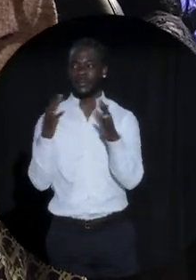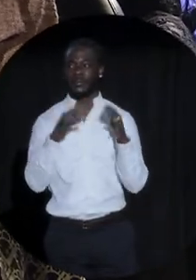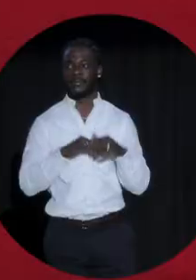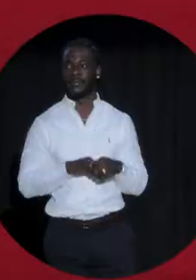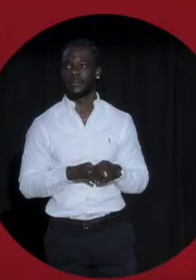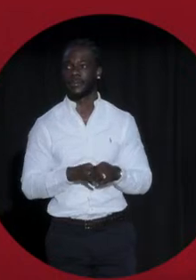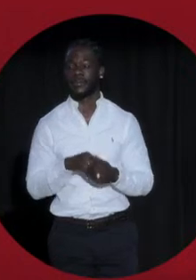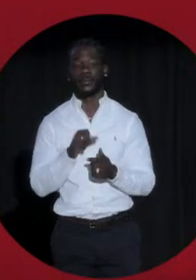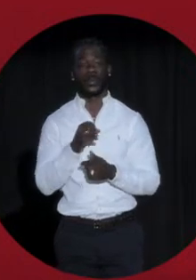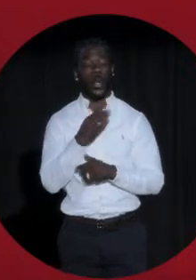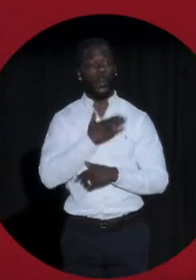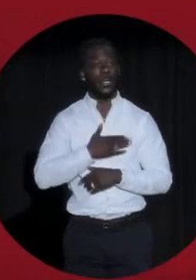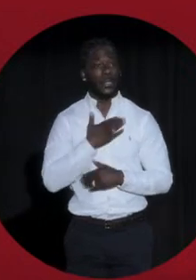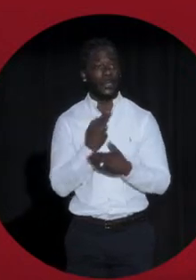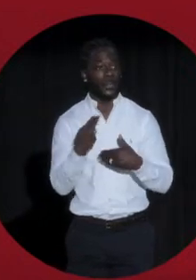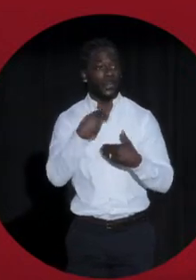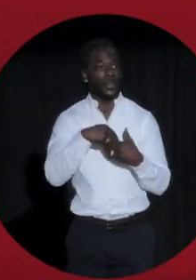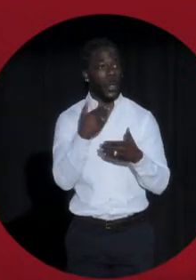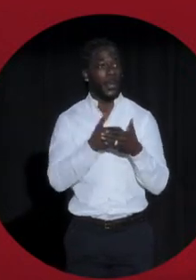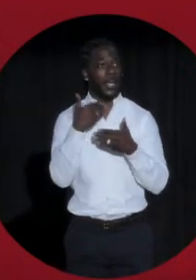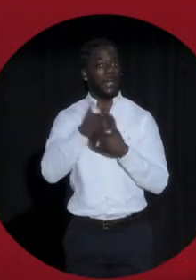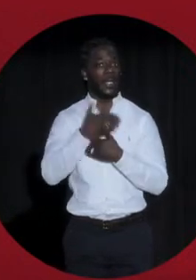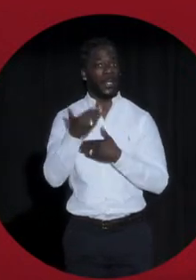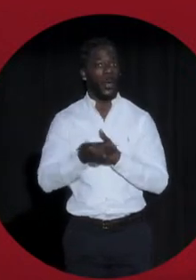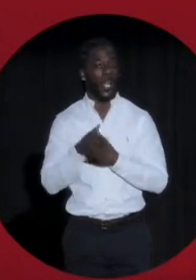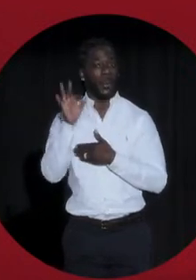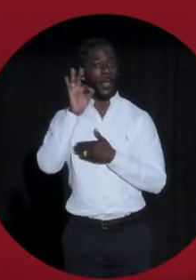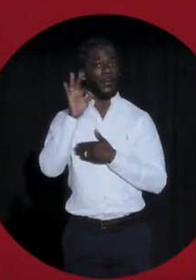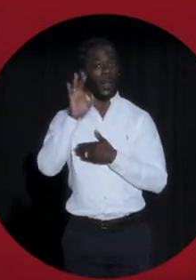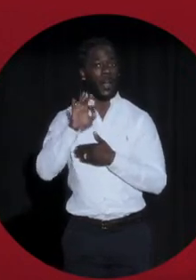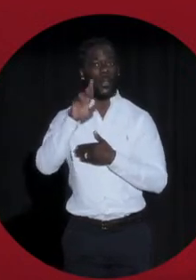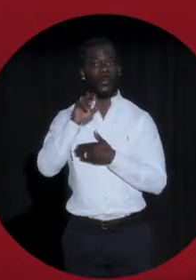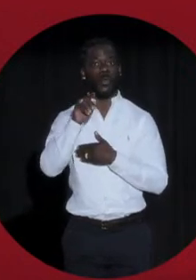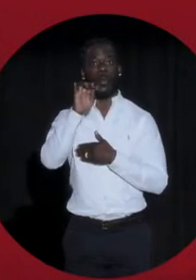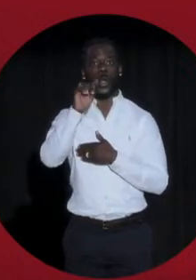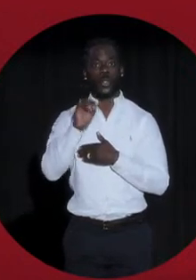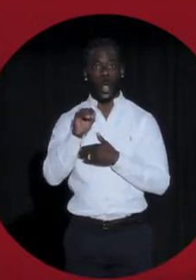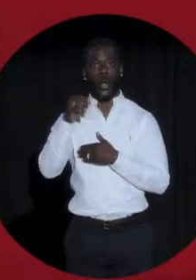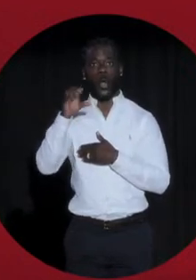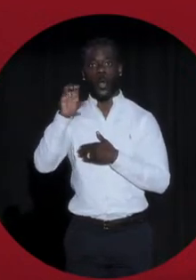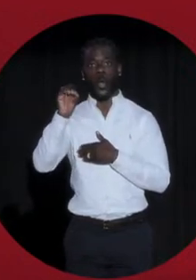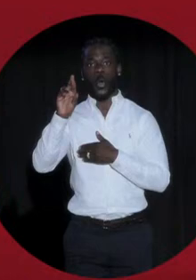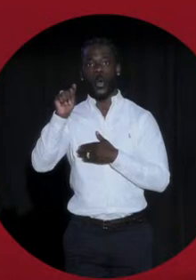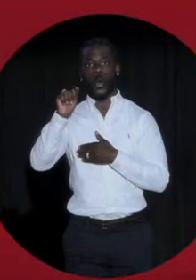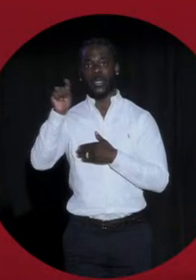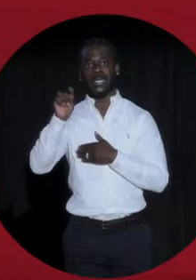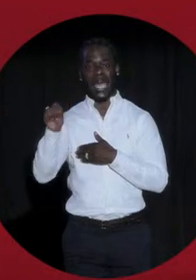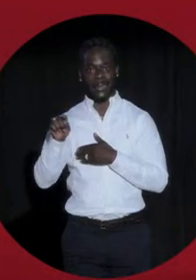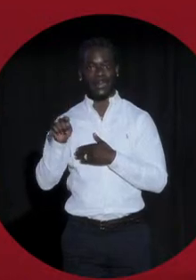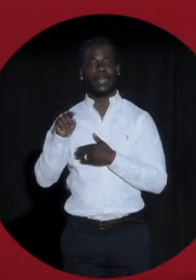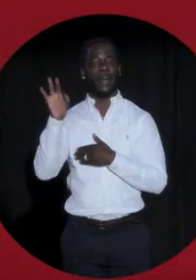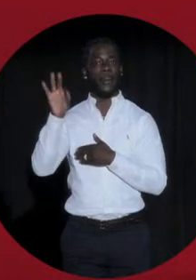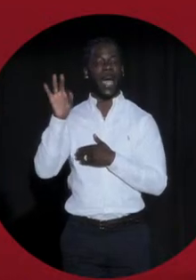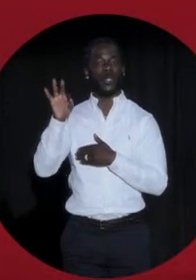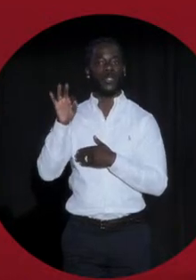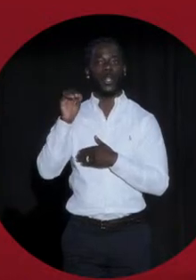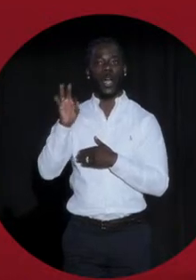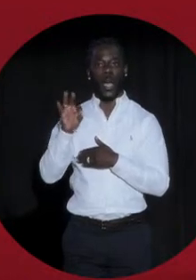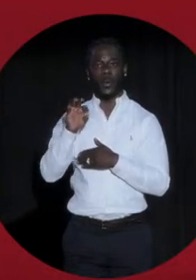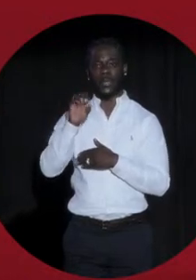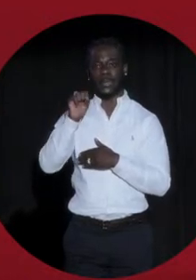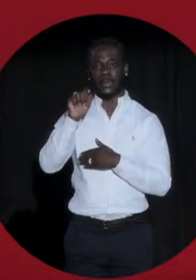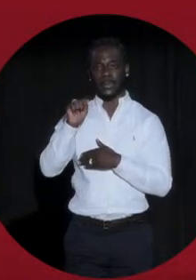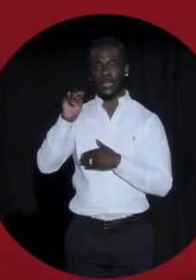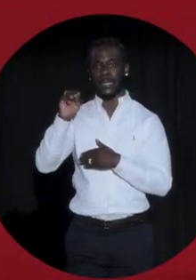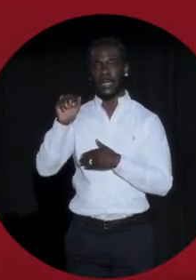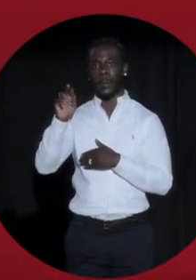So please join me next in welcoming Father Roberto Cortez, pastor of the St. Mark the Evangelist Church